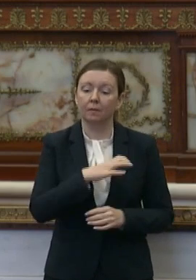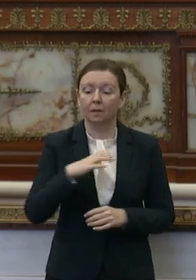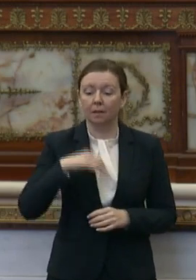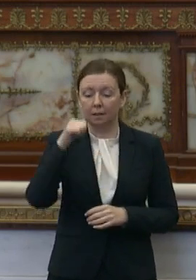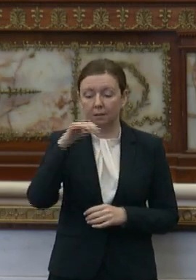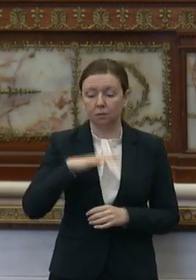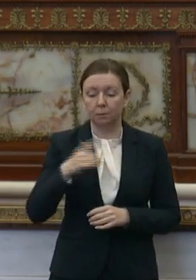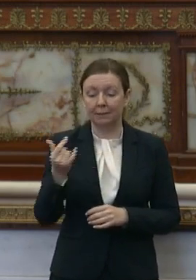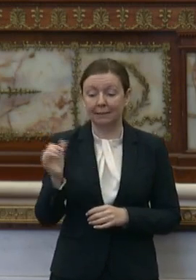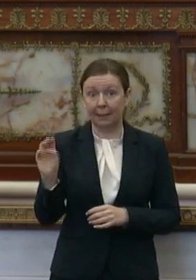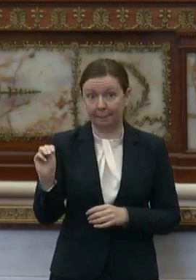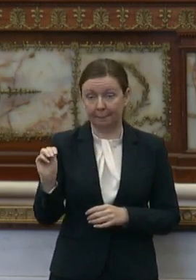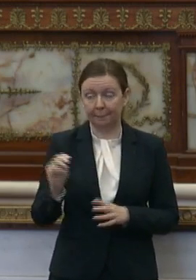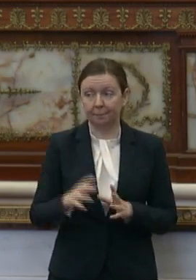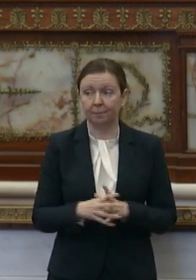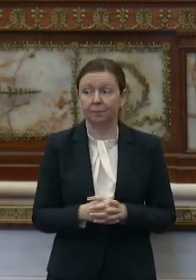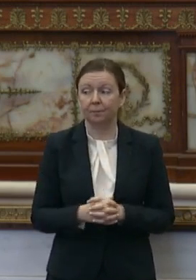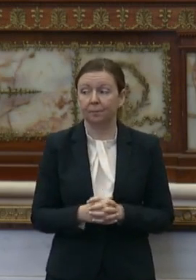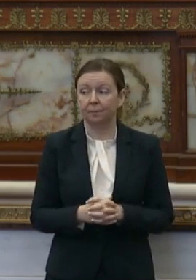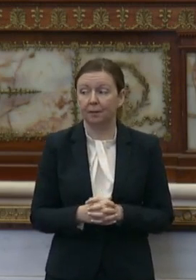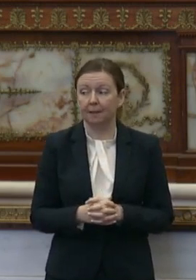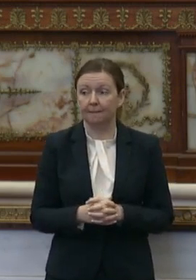Councilwoman Gim?